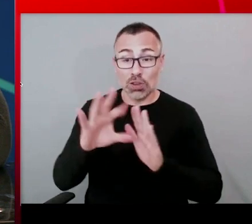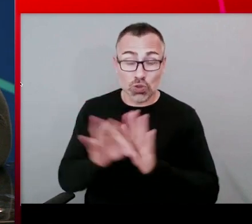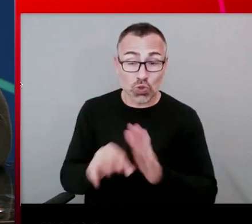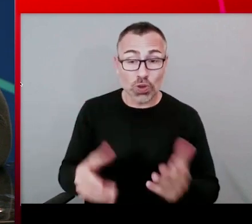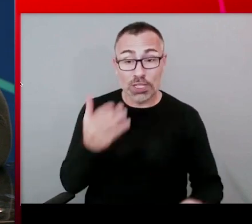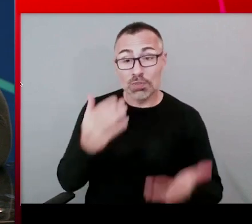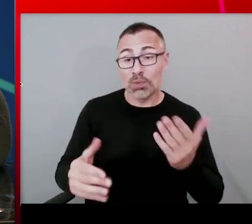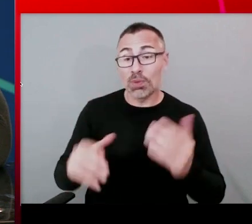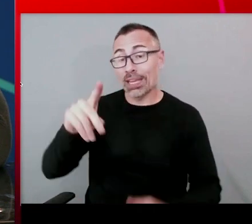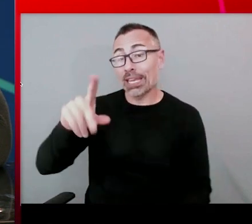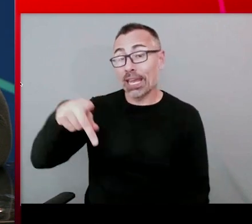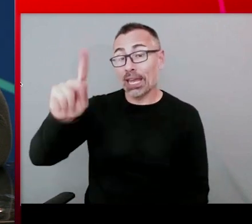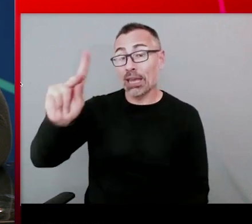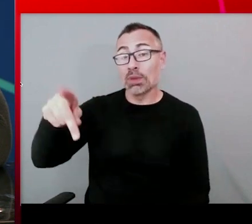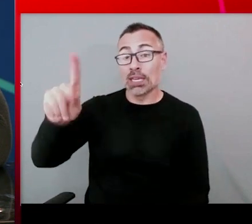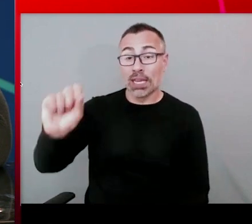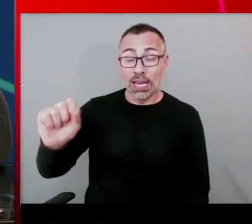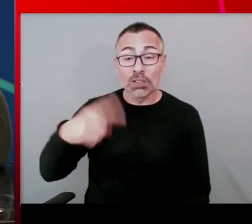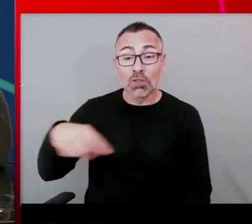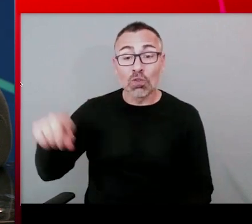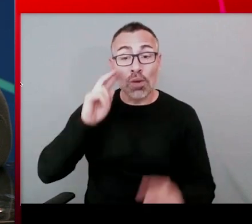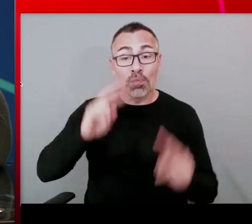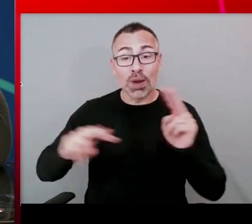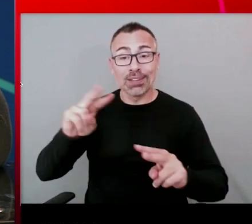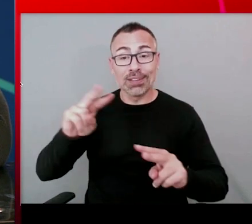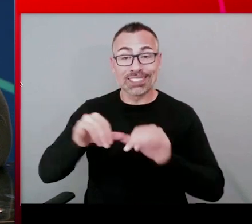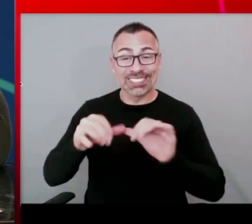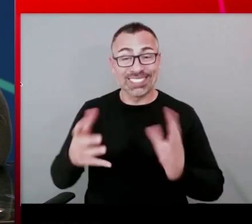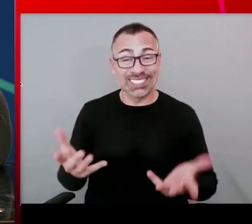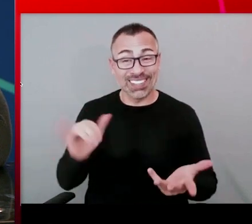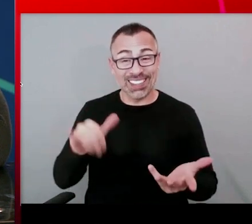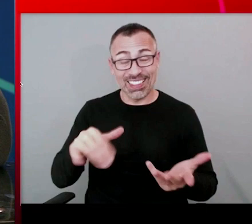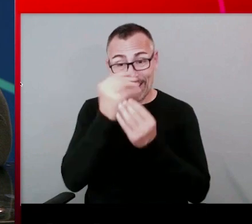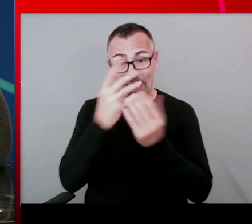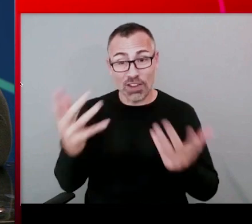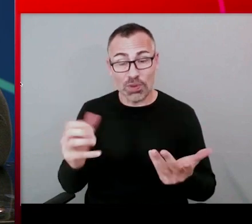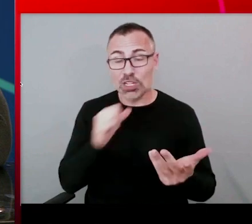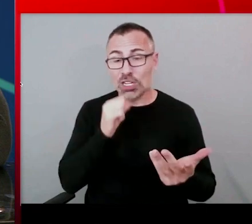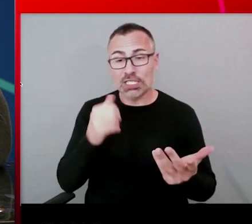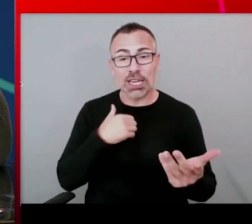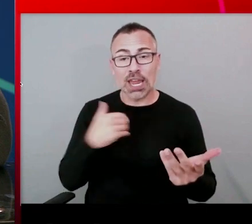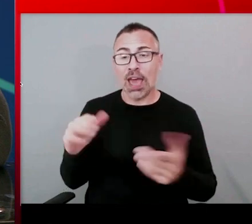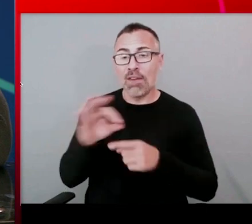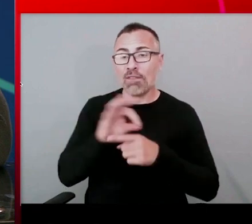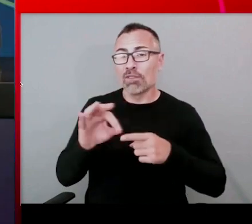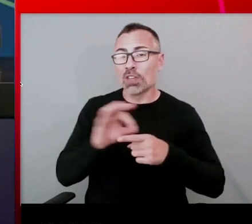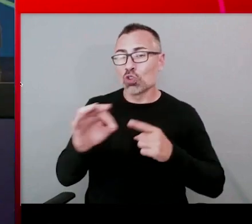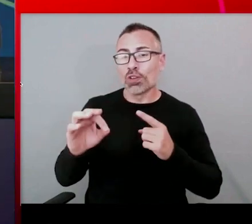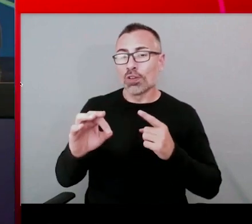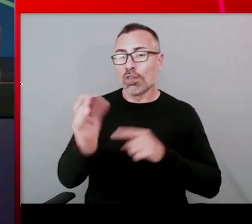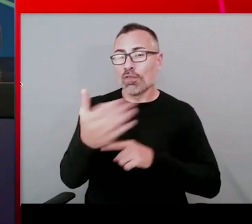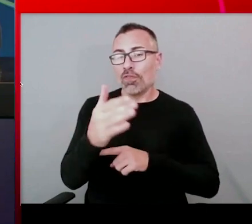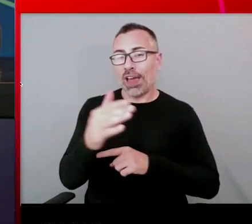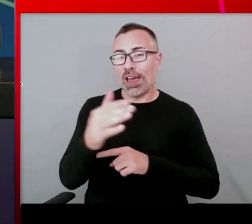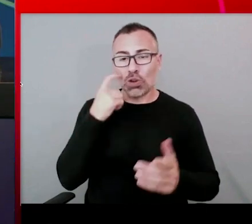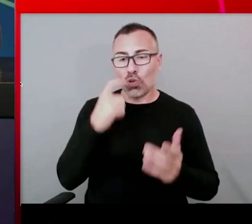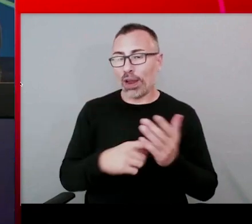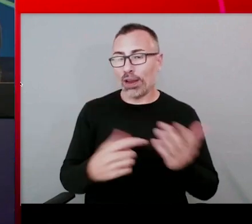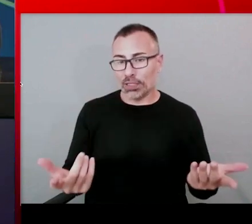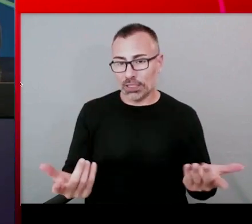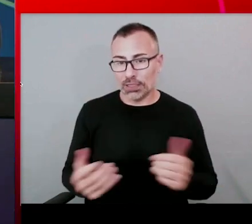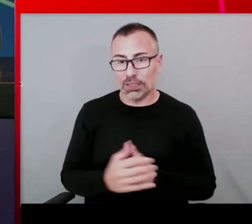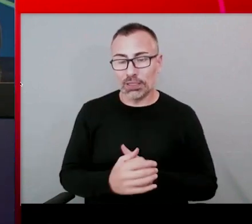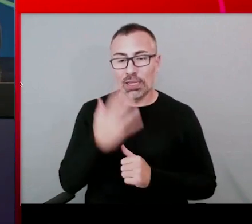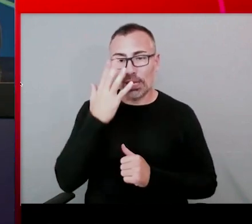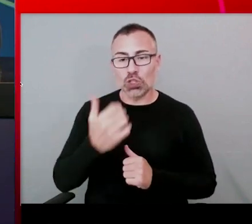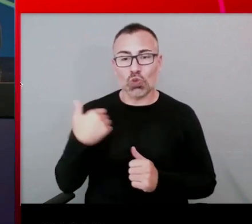engineering, that information typically lacks context of feature awareness or feature flag awareness. And that's why we're super excited to partner currently